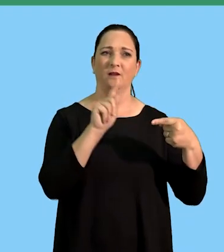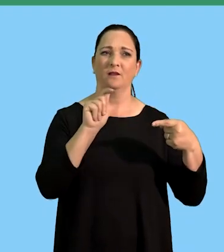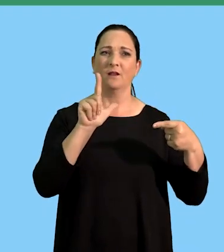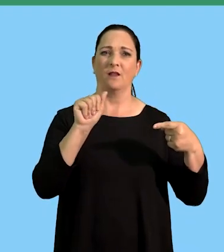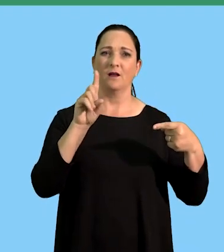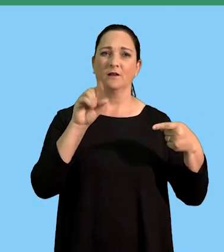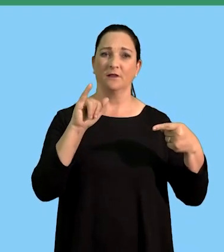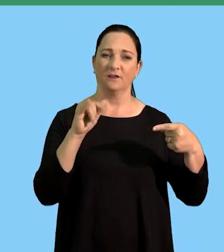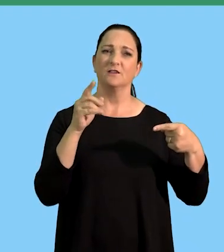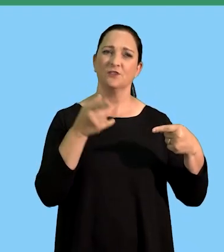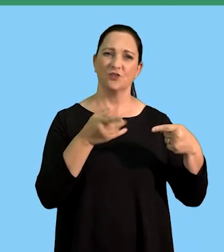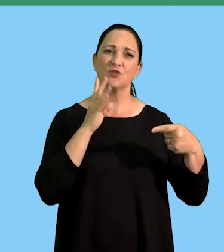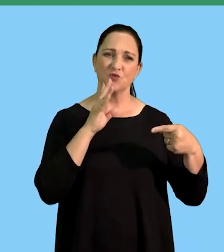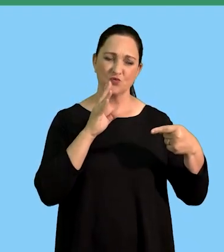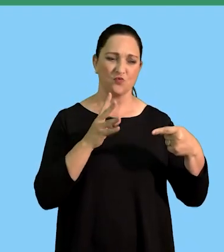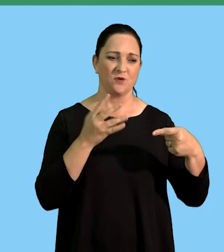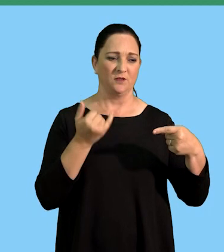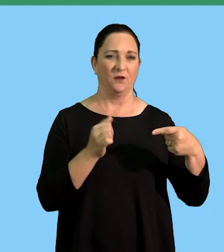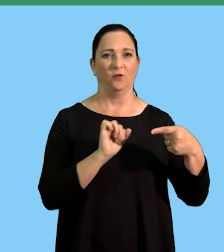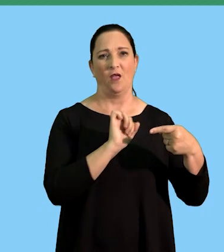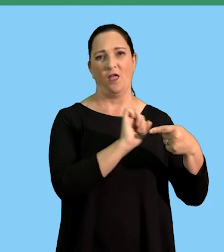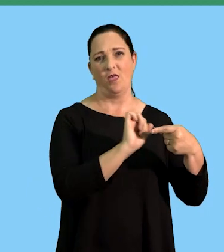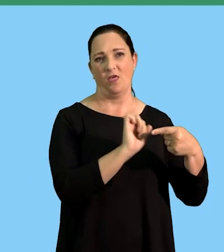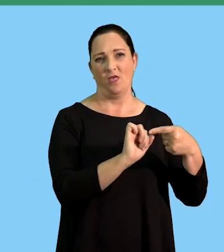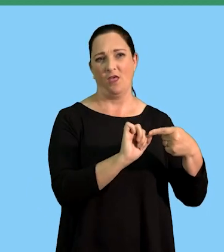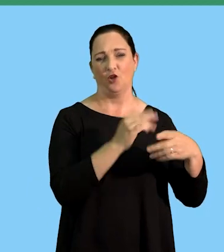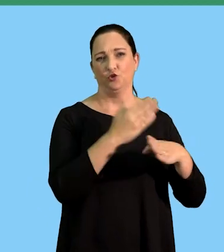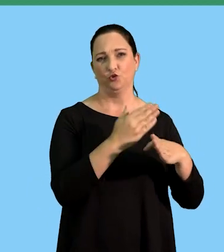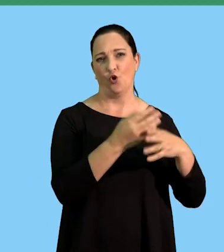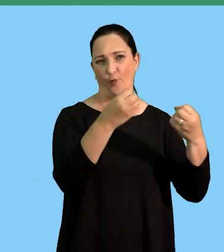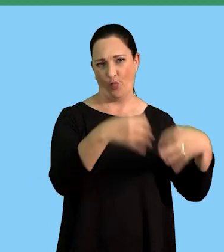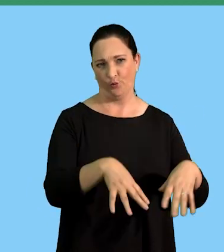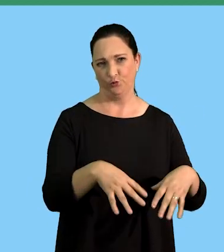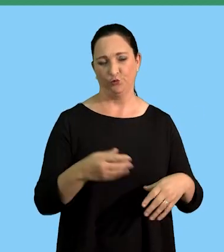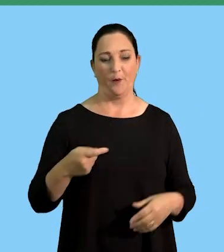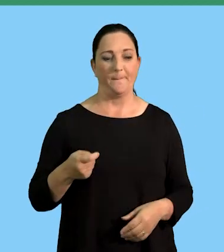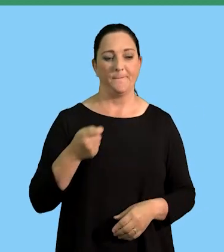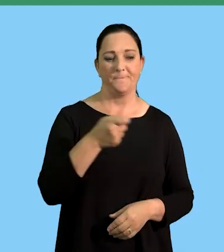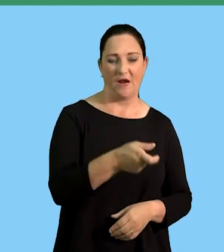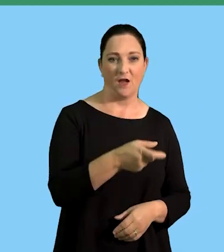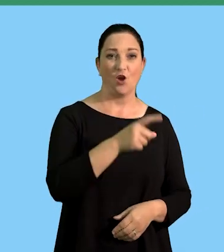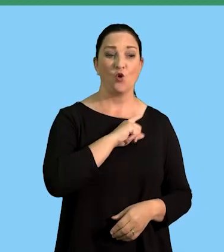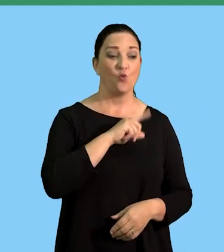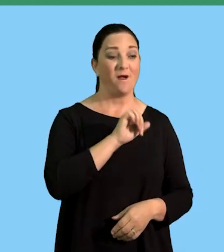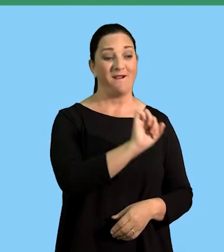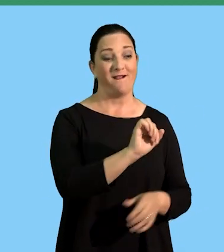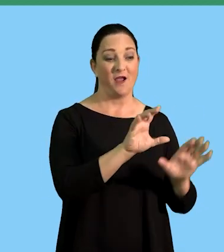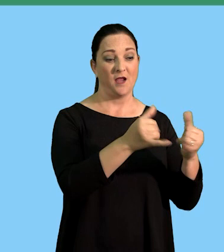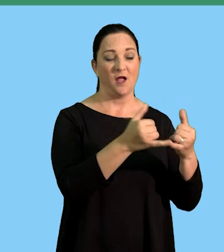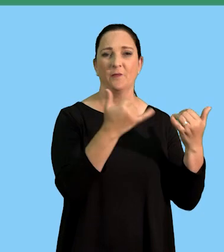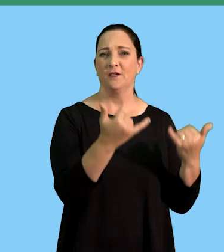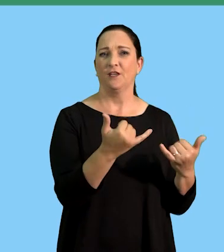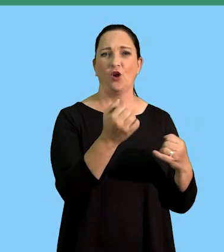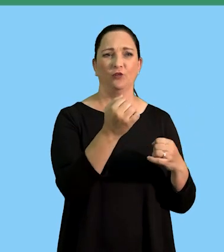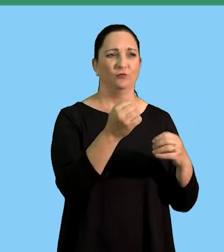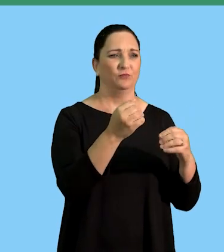receive compensation for loss of her now for losing her job due to restructuring of the company.